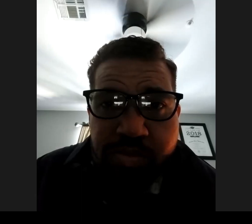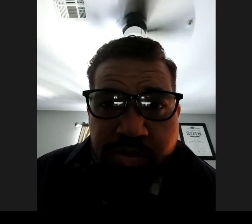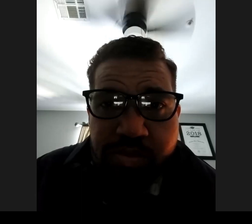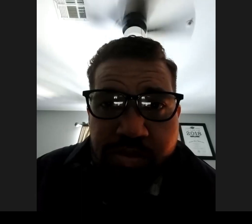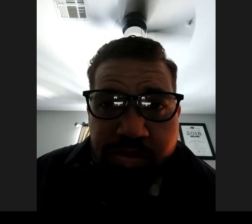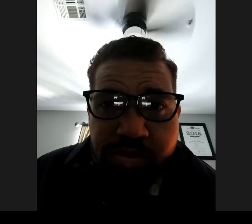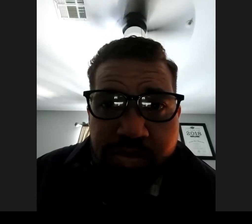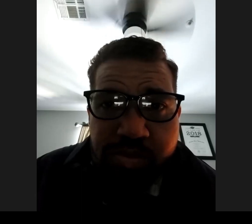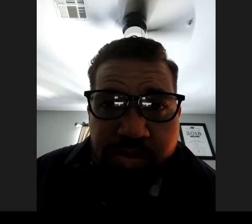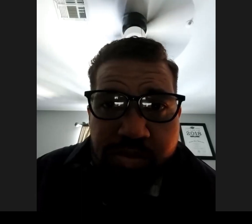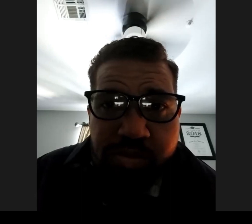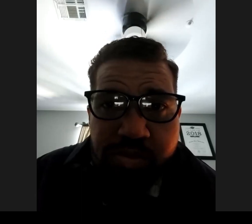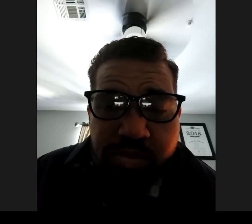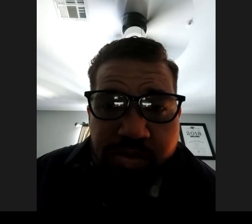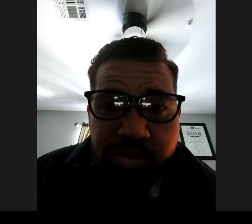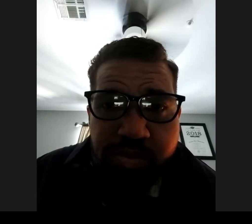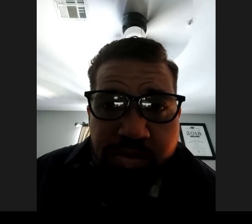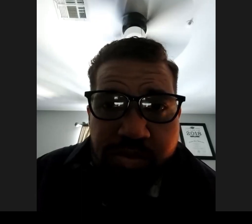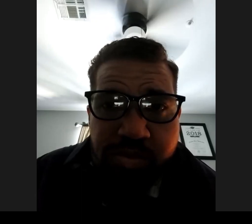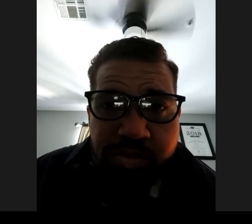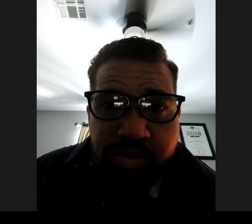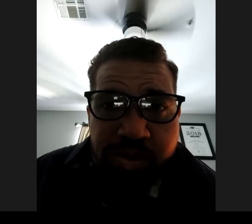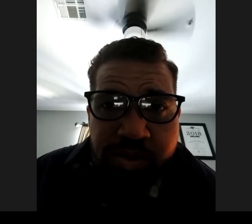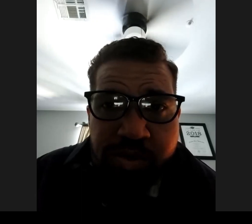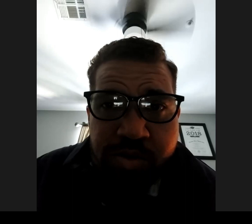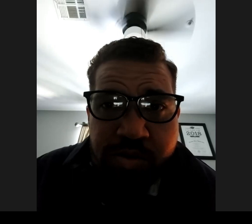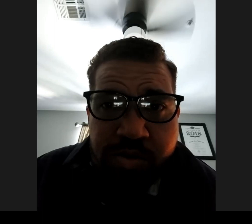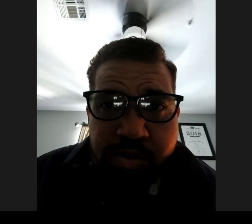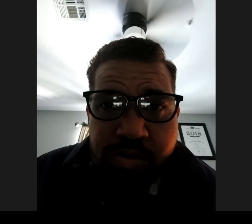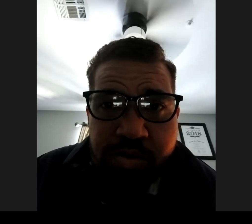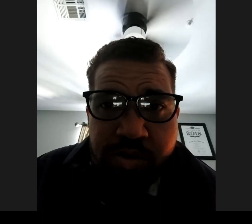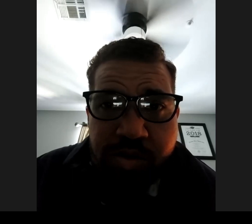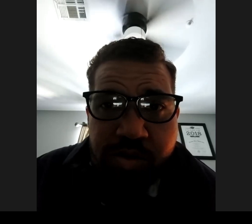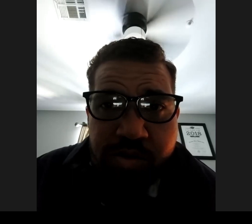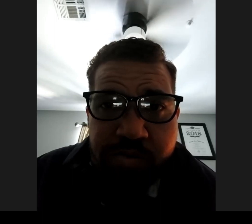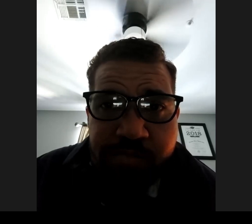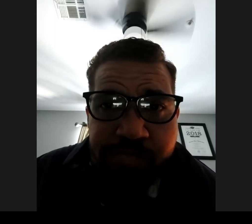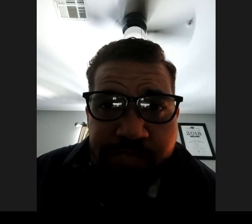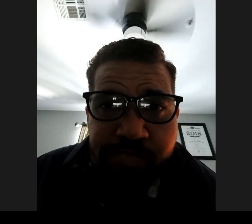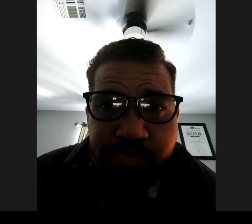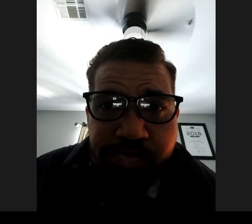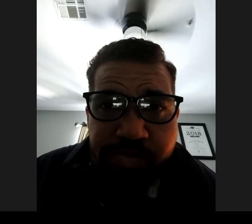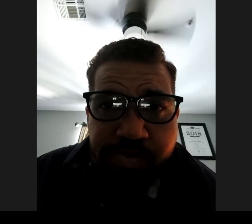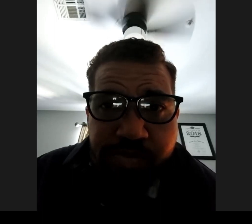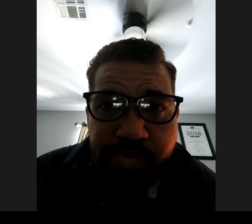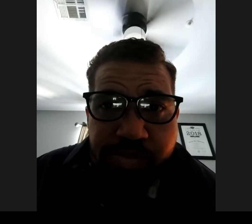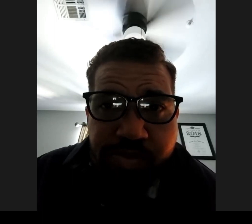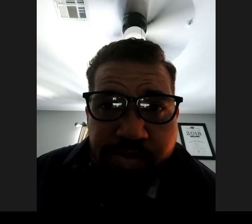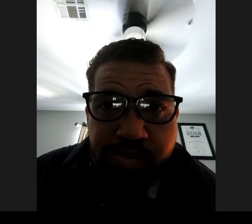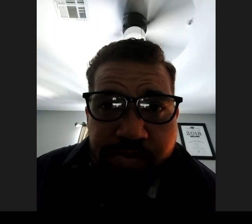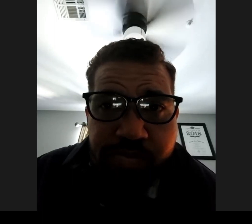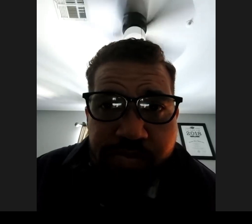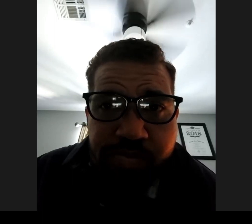entrances and doorways. And then that led to being part of the ADA Accessibility Committee,